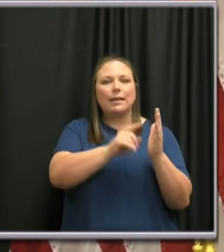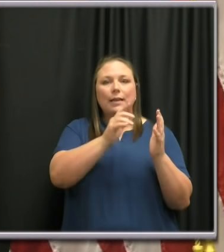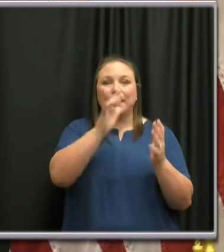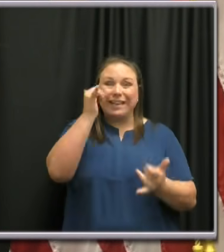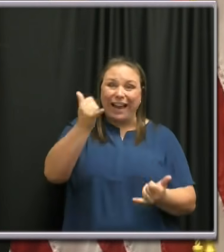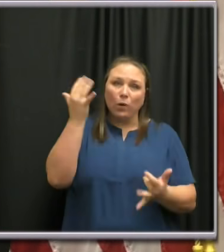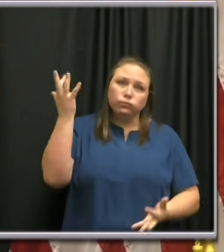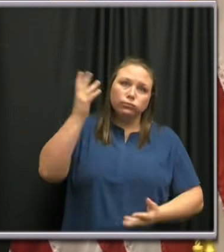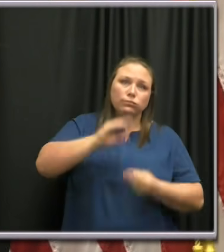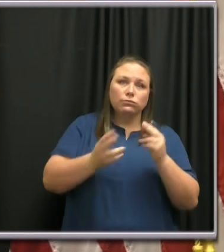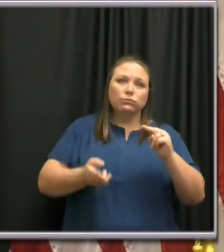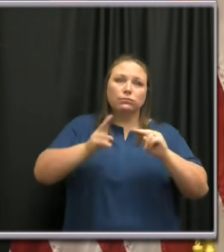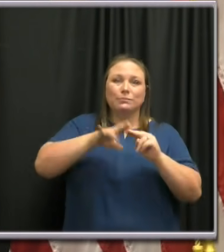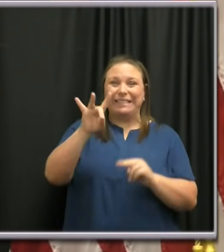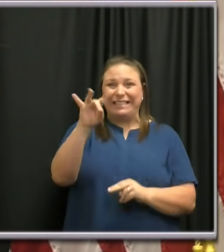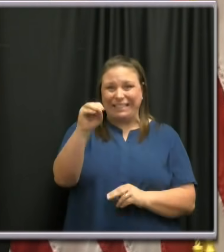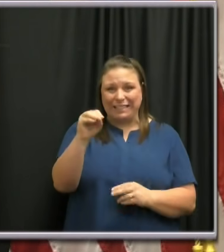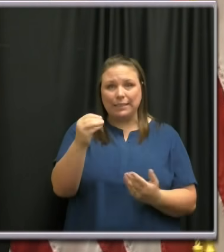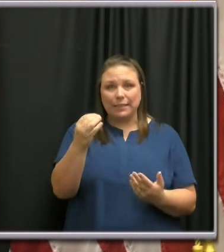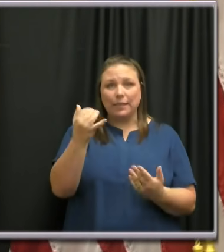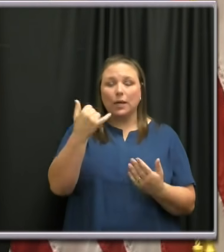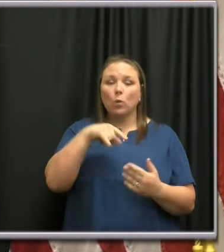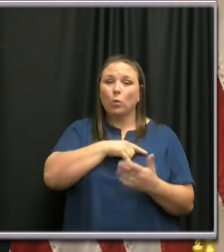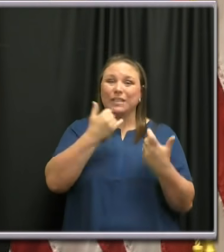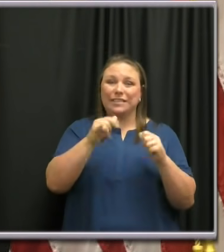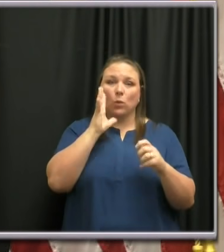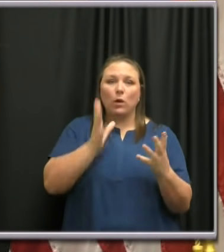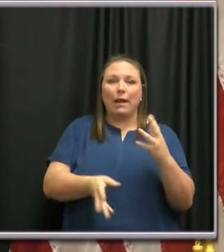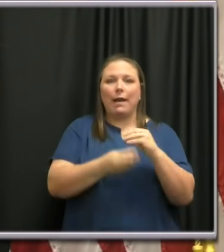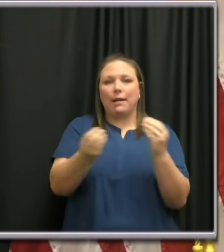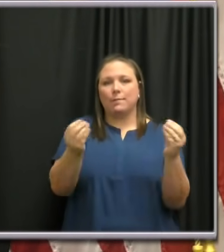certainly scaled up, and we are scaling up even more.